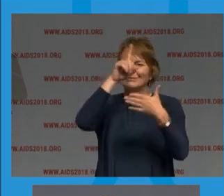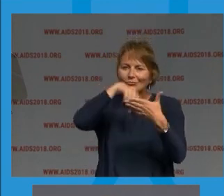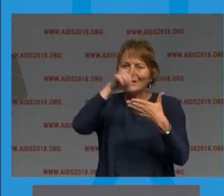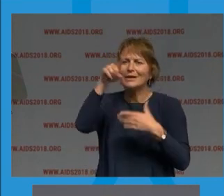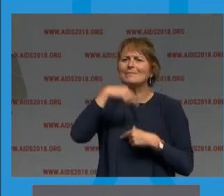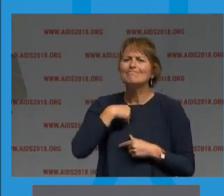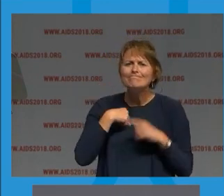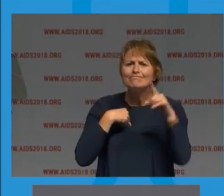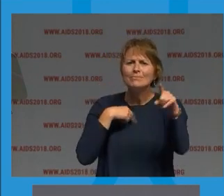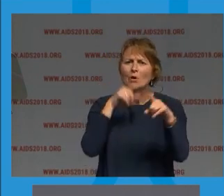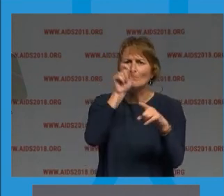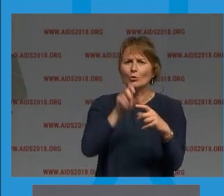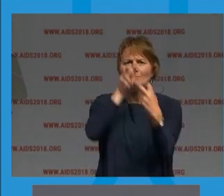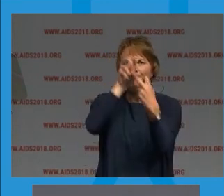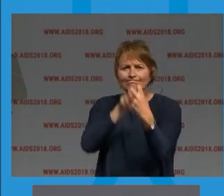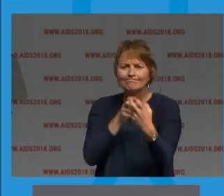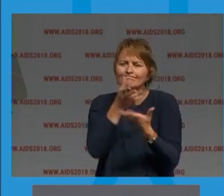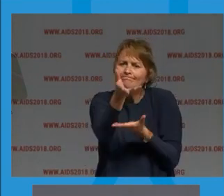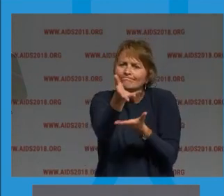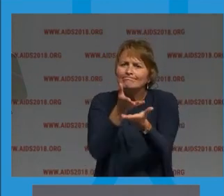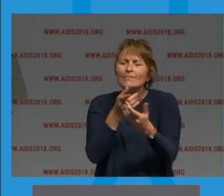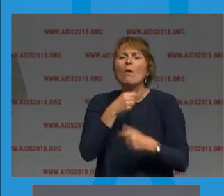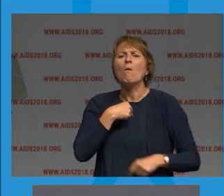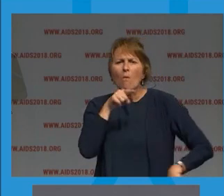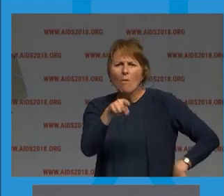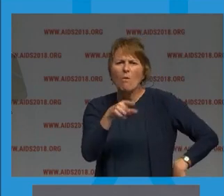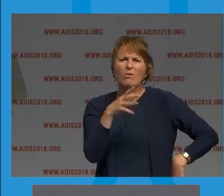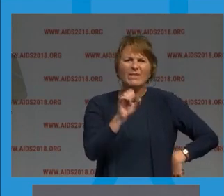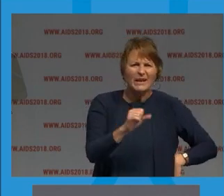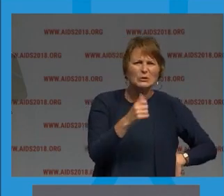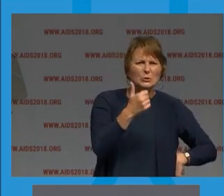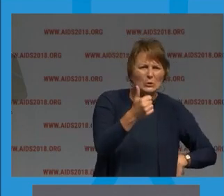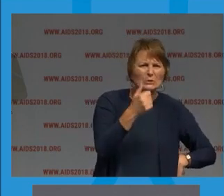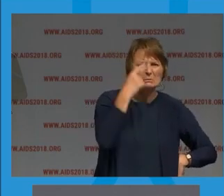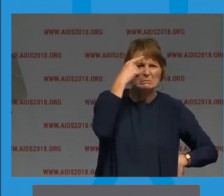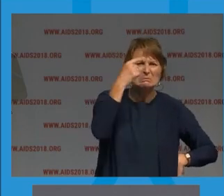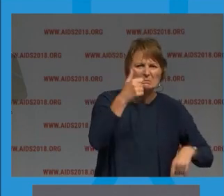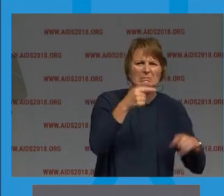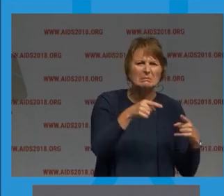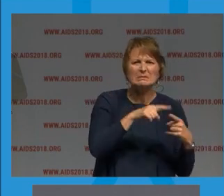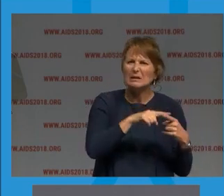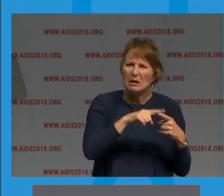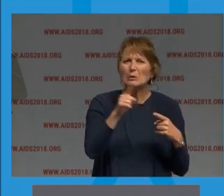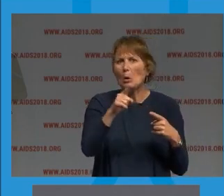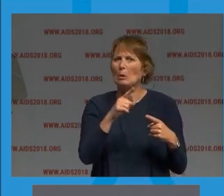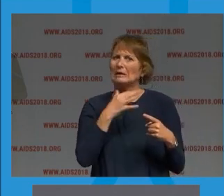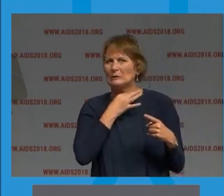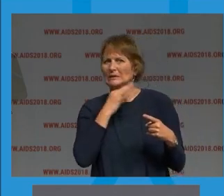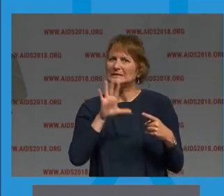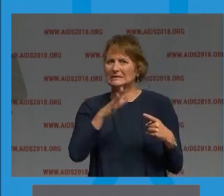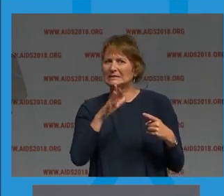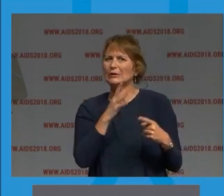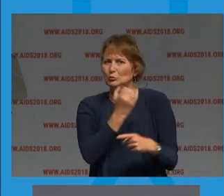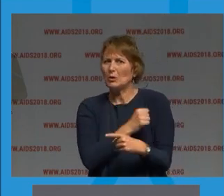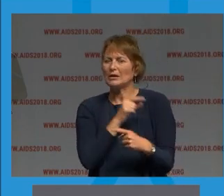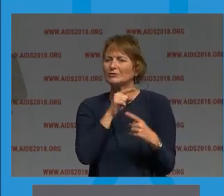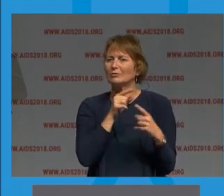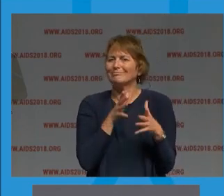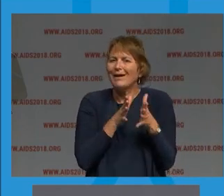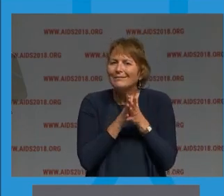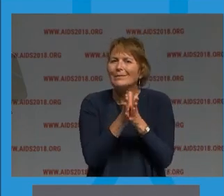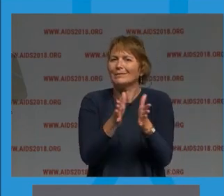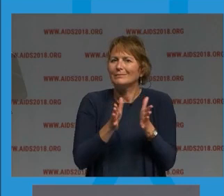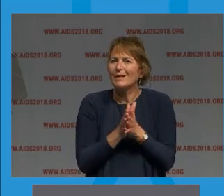of the drugs and therefore advise them on less risky taking of said substances. But now let's move